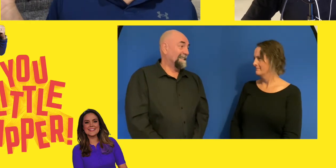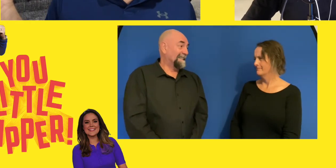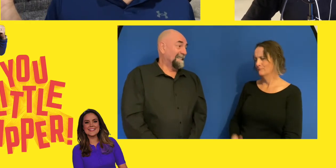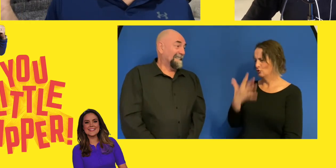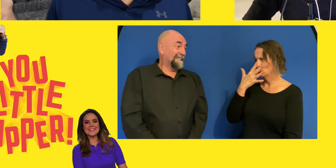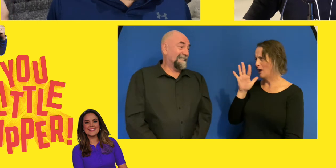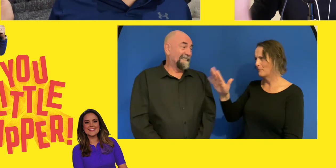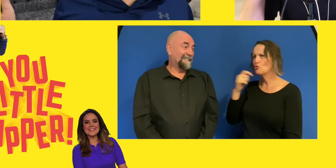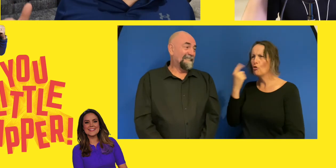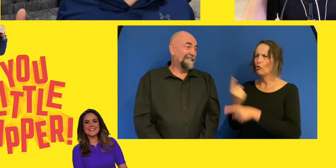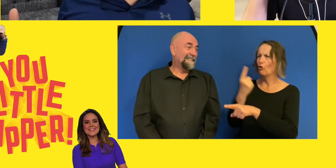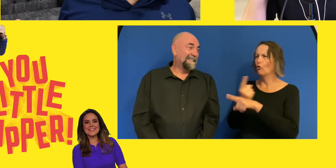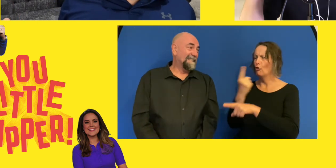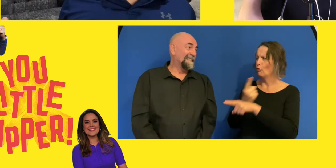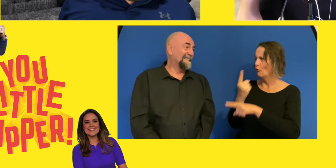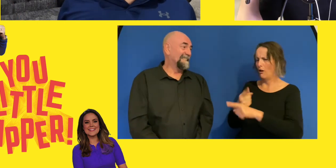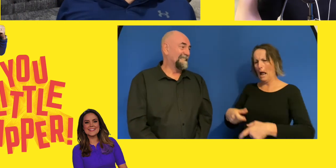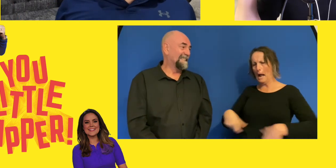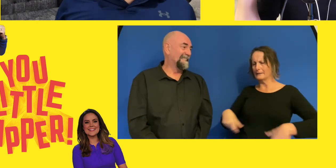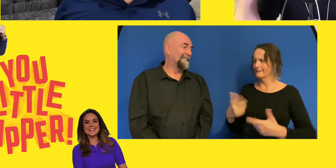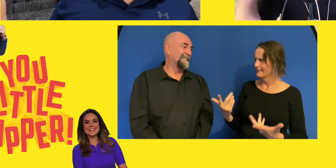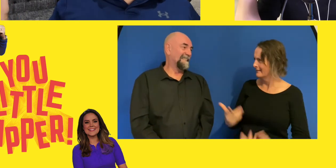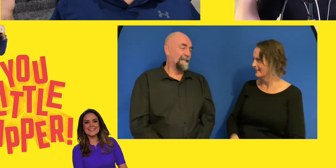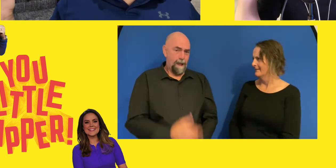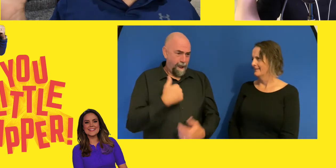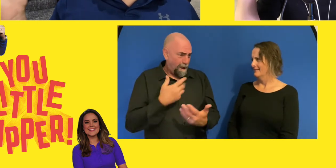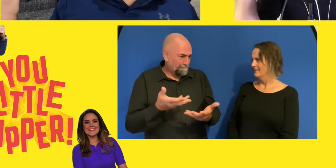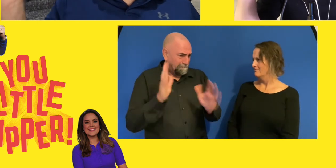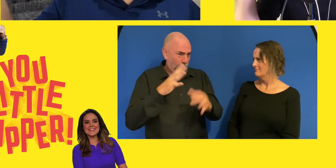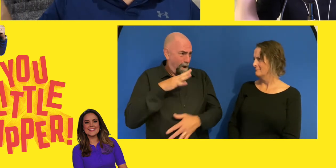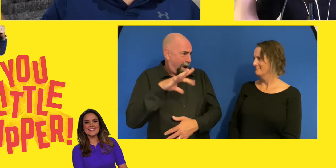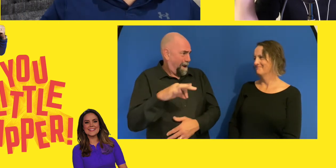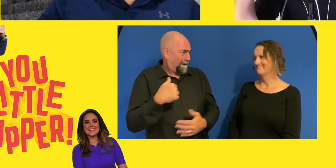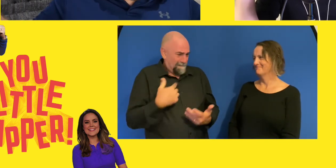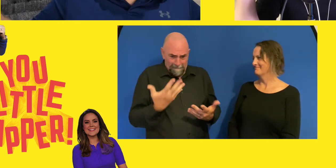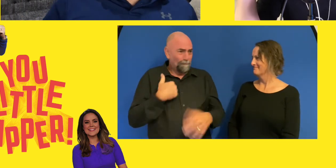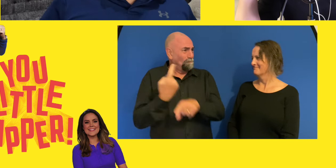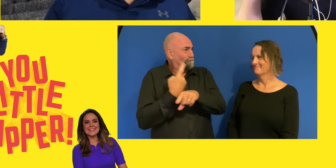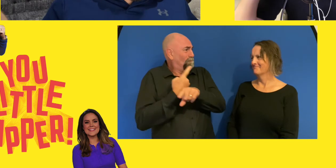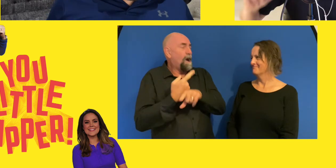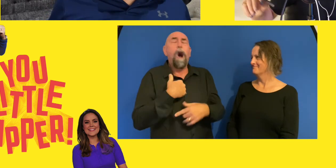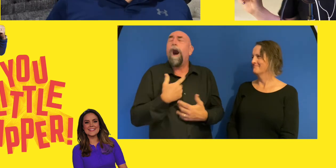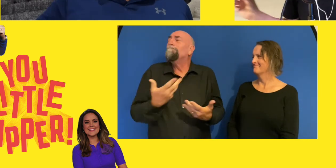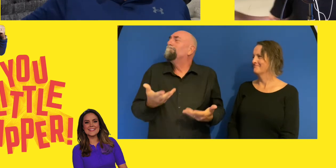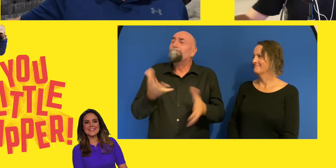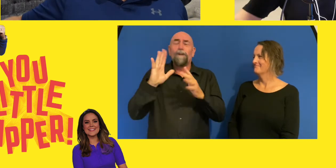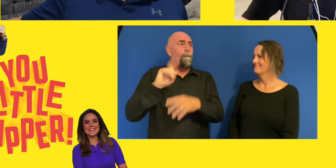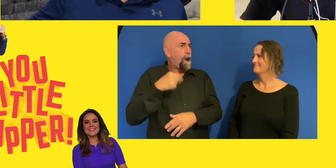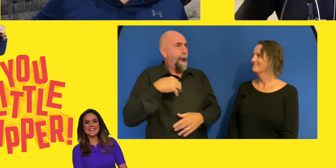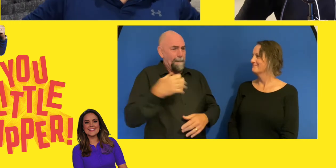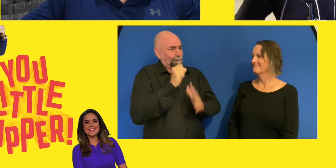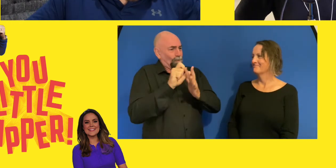Shameless, Kurt Burnley. You are absolutely shameless. Oh, you know what? You've only got one opportunity. I take it.